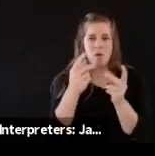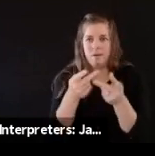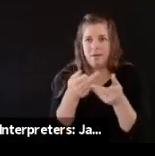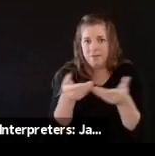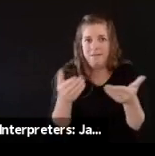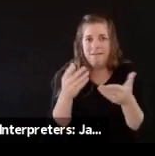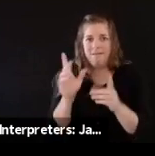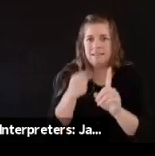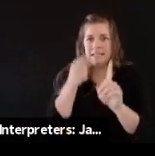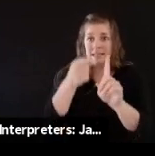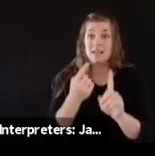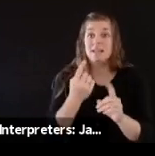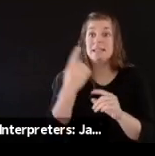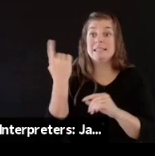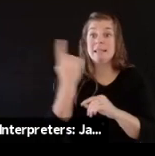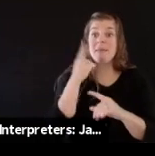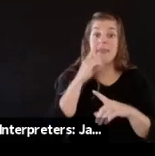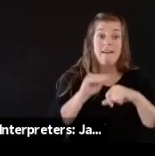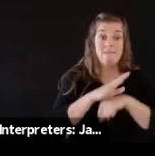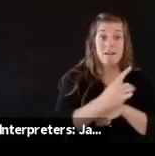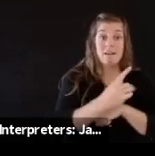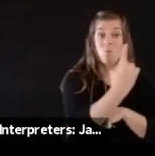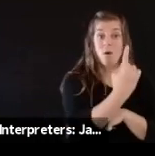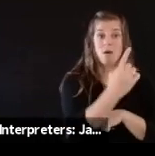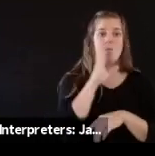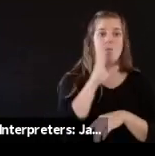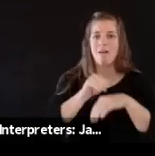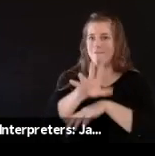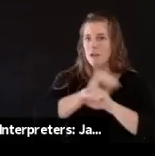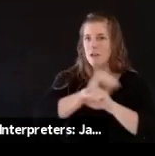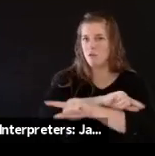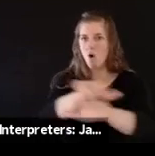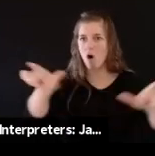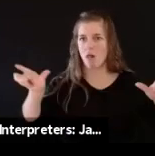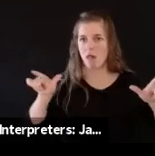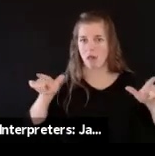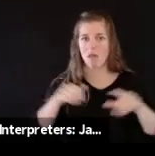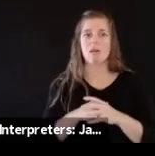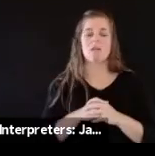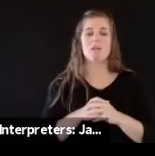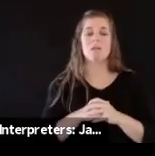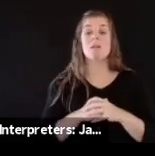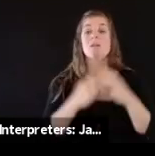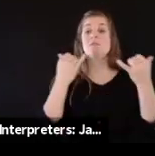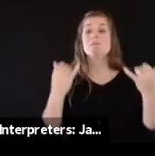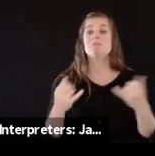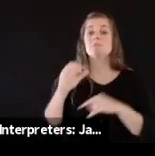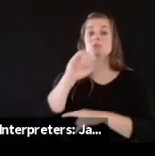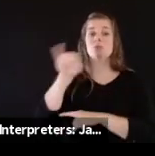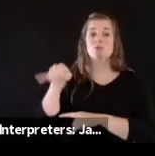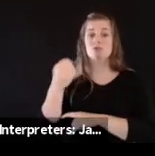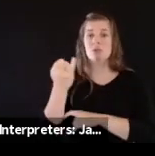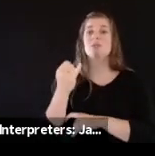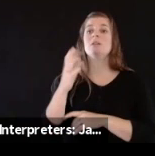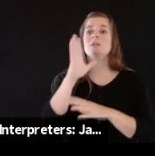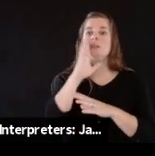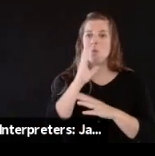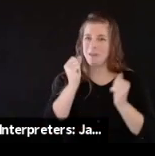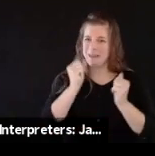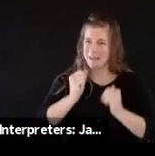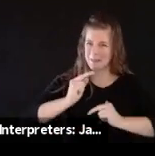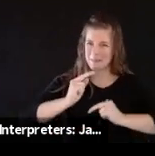affects one affects all indirectly. In addition, social justice will allow us to build